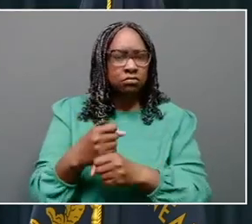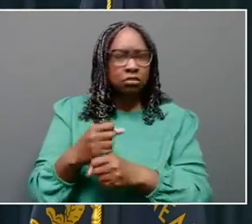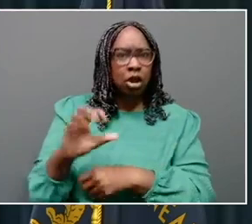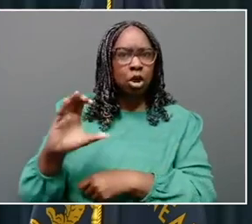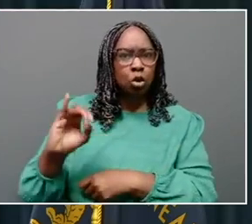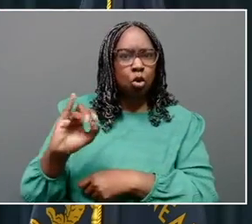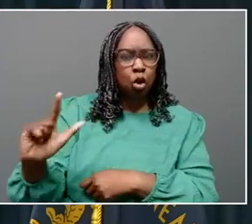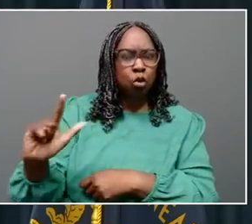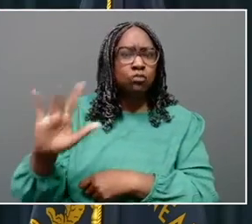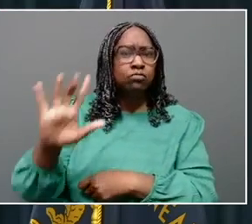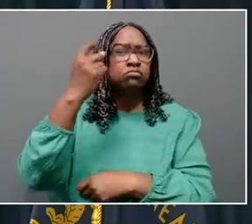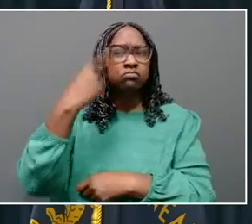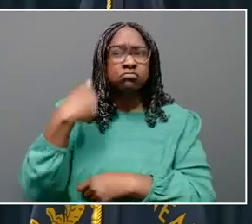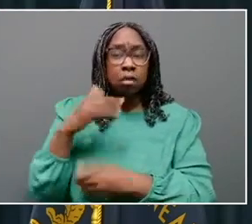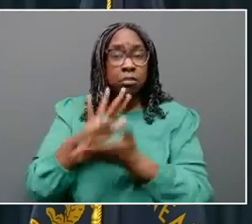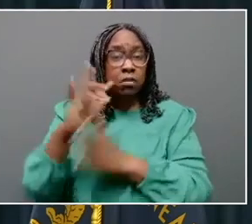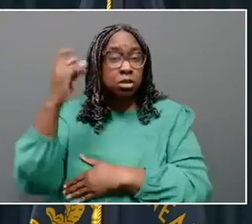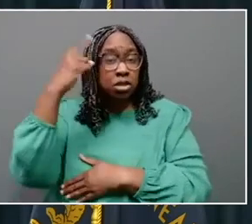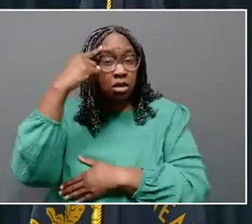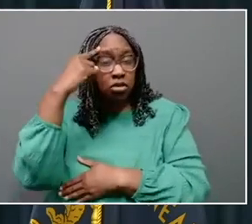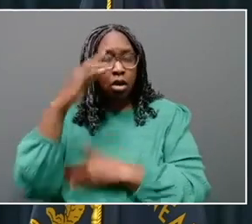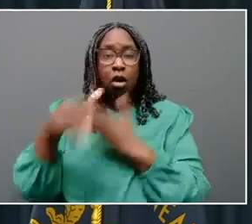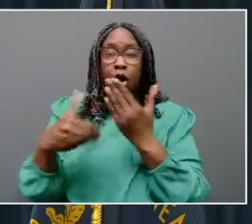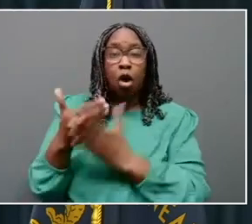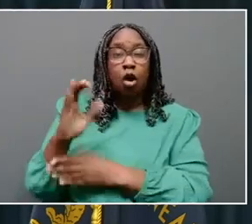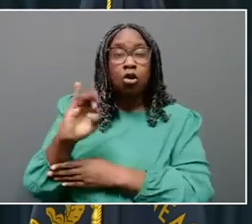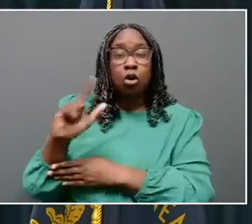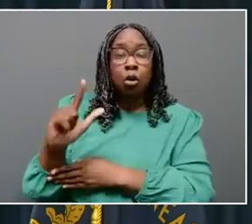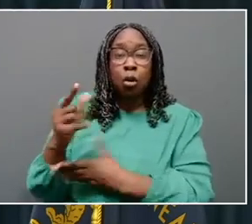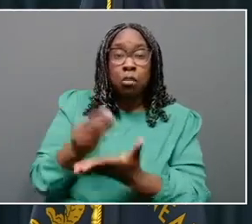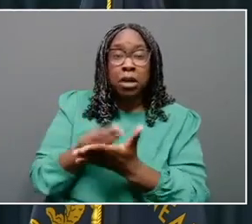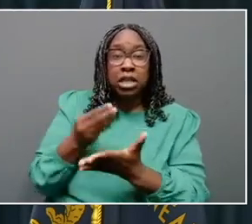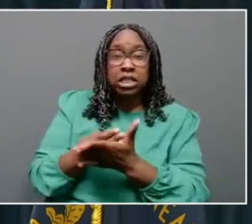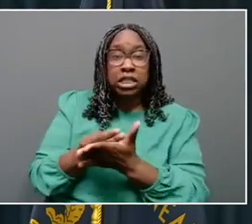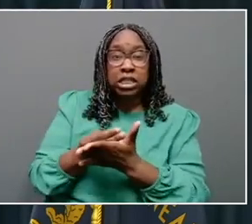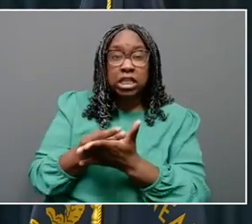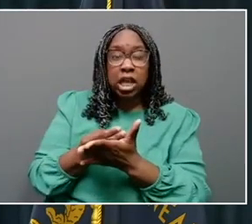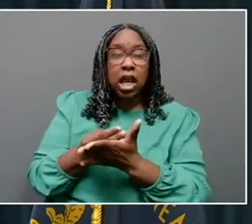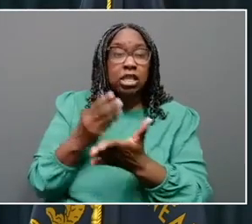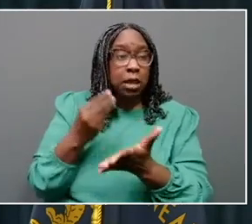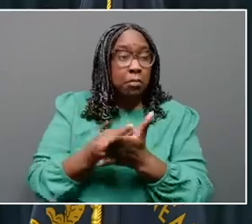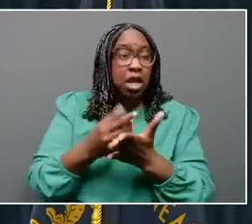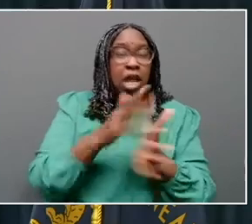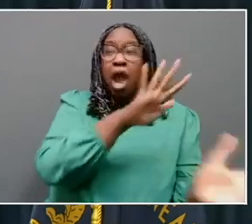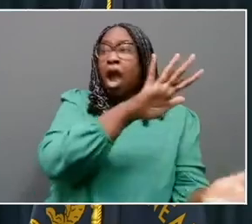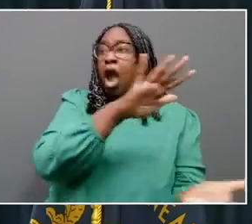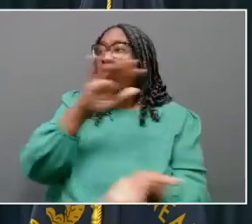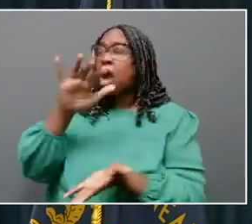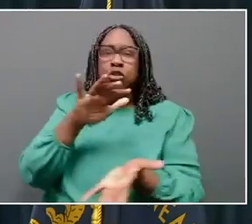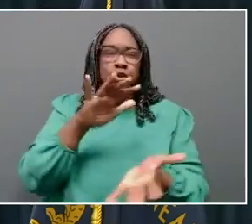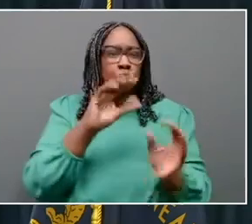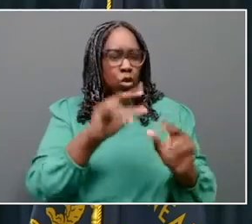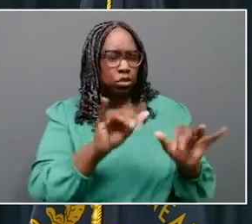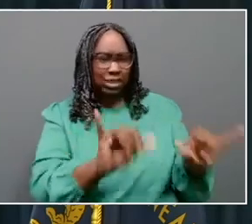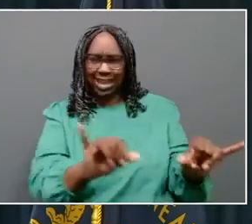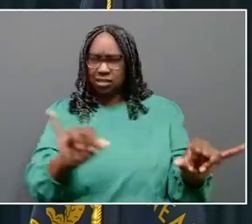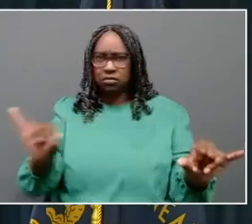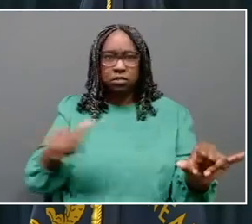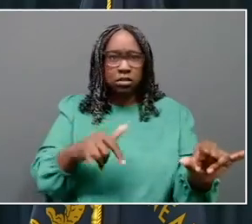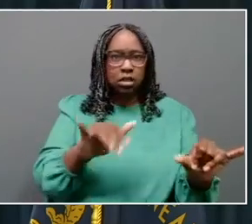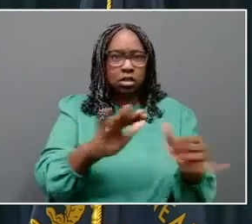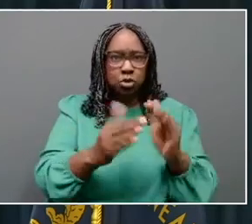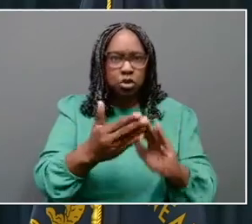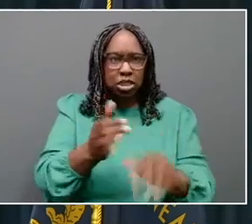for all of our coal severance dollars to stay in coal-producing communities. Our coal severance programs are funded by state